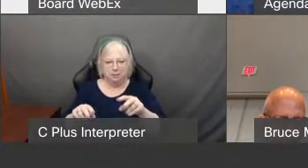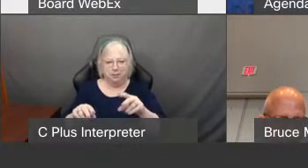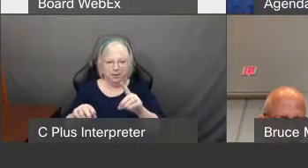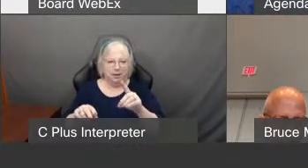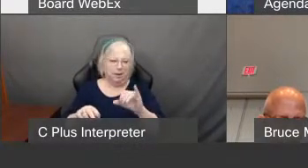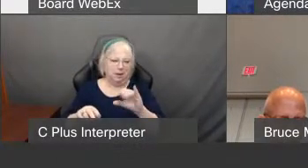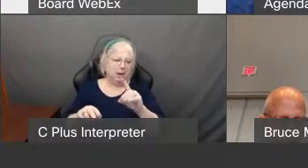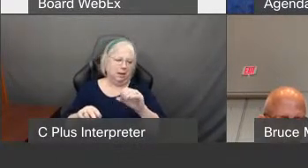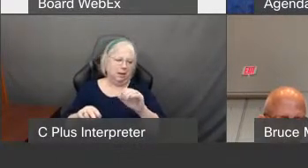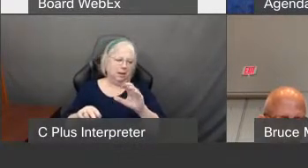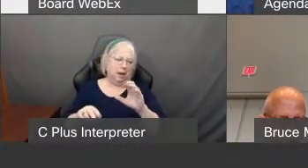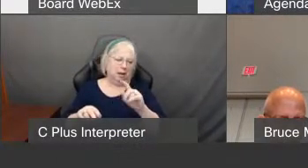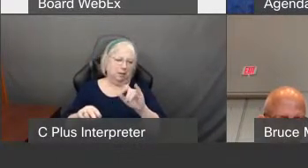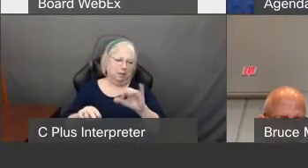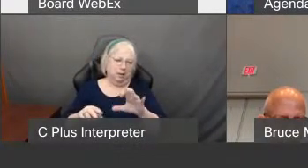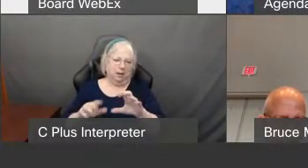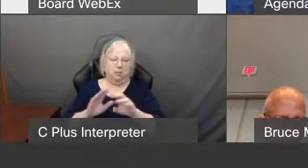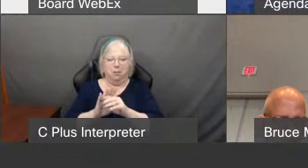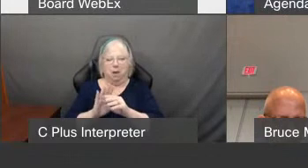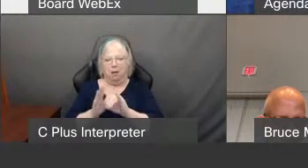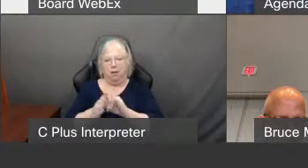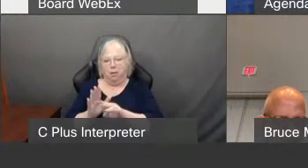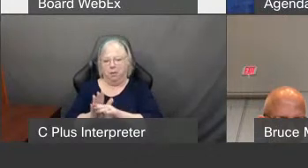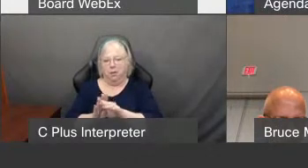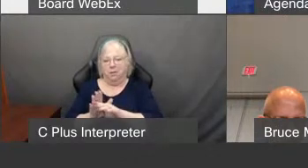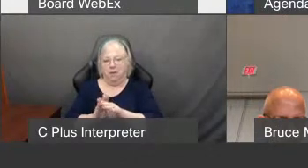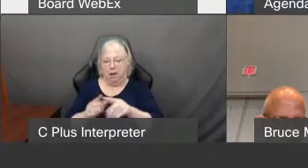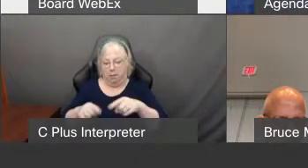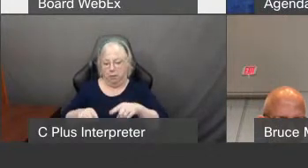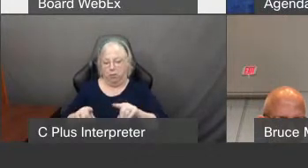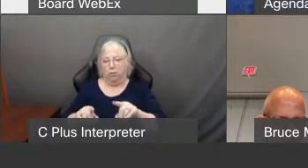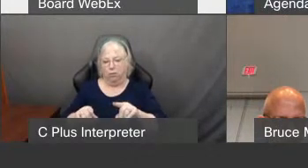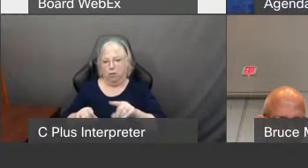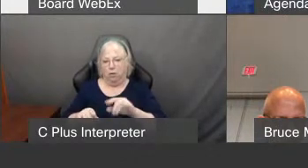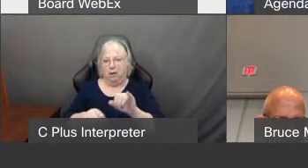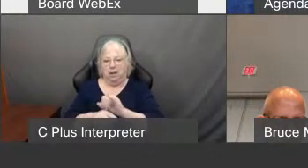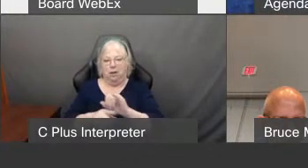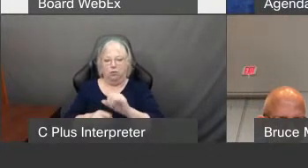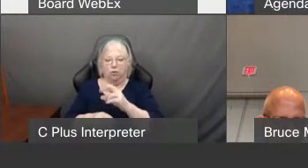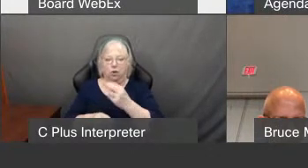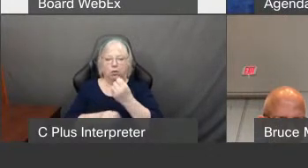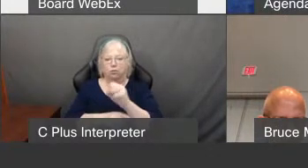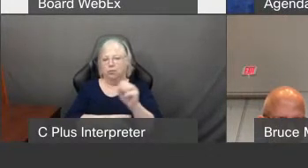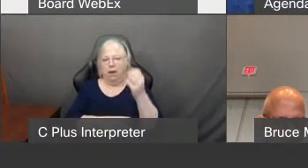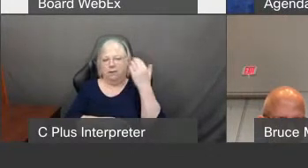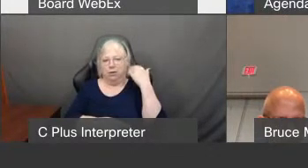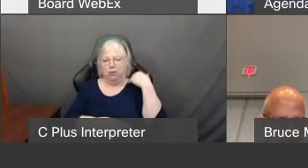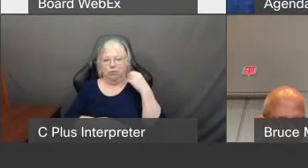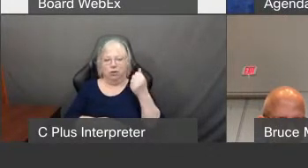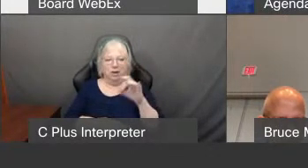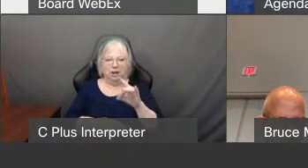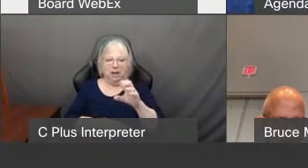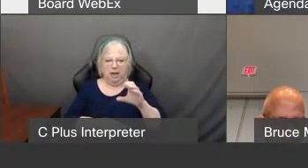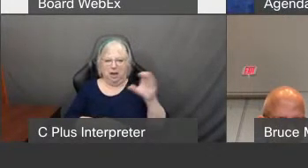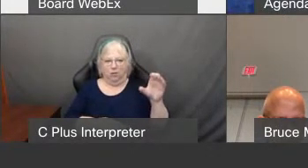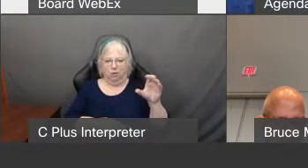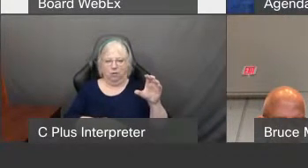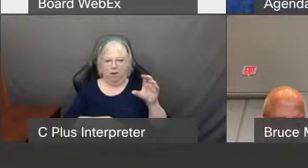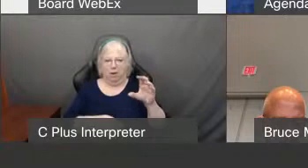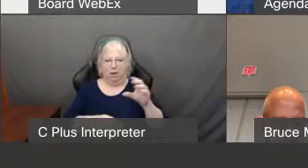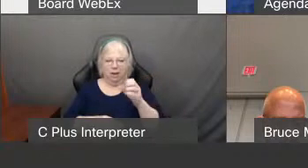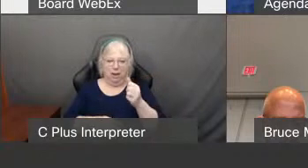a didactic model that was developed during the Industrial Revolution. And our society is not operating that way. It don't function that way. And even more so